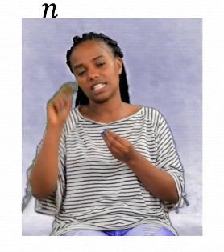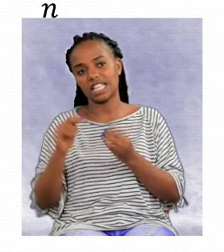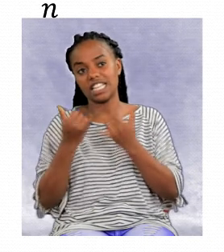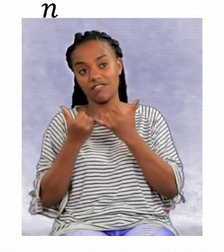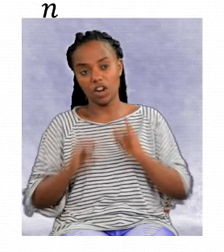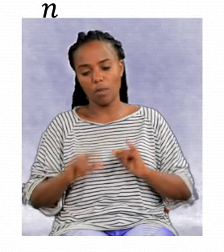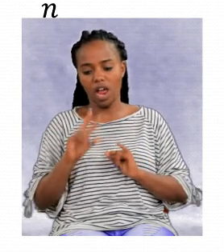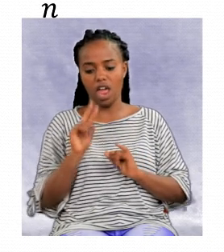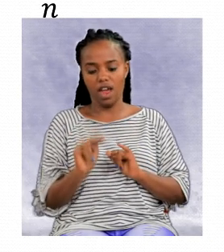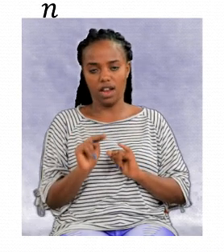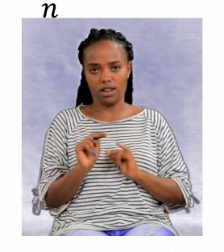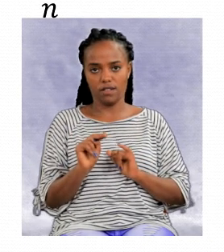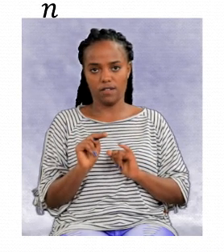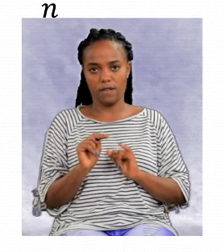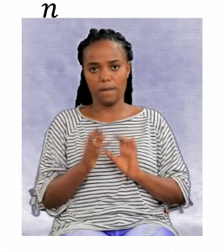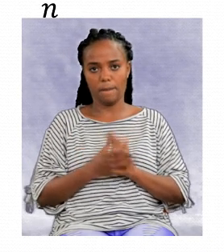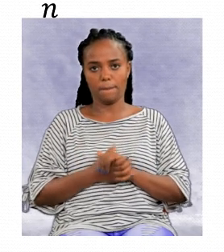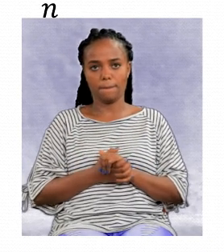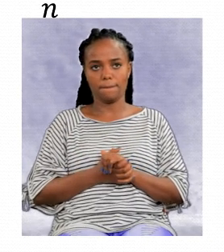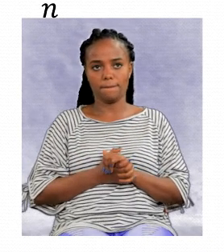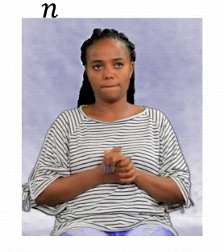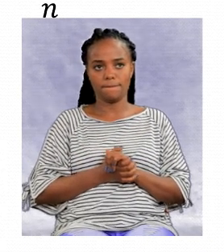n. Okay.